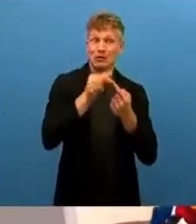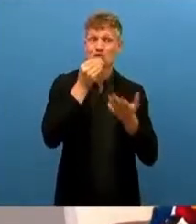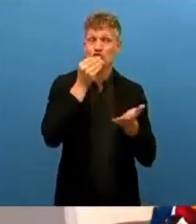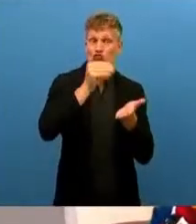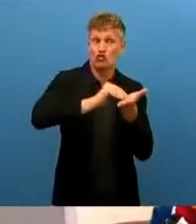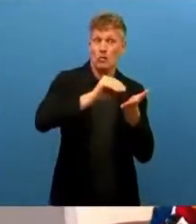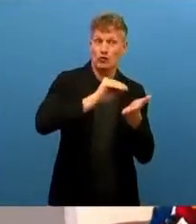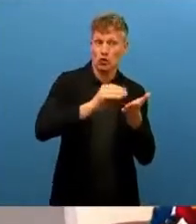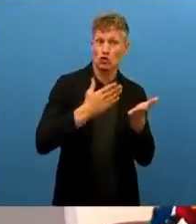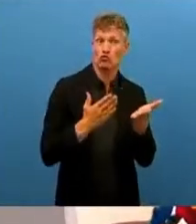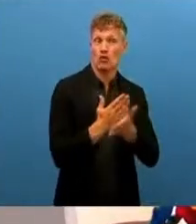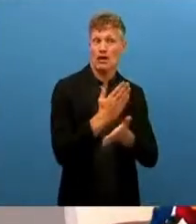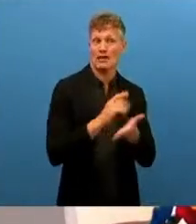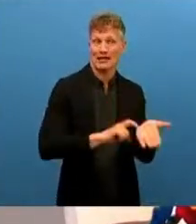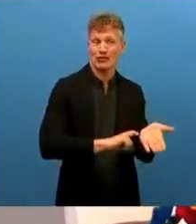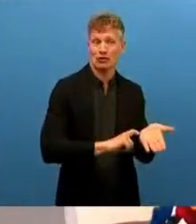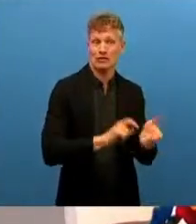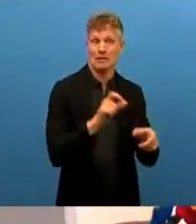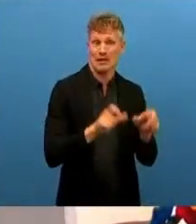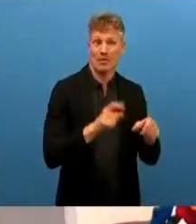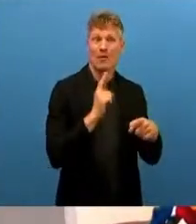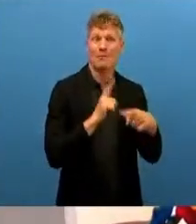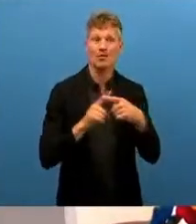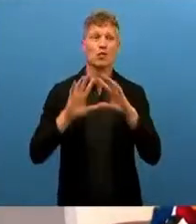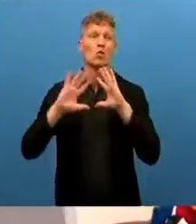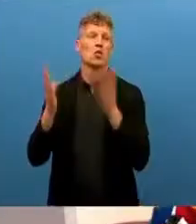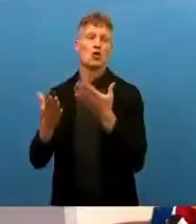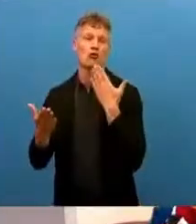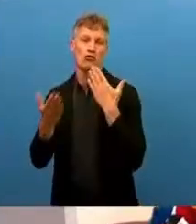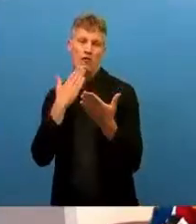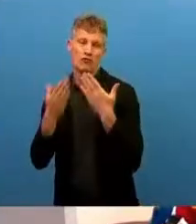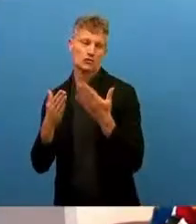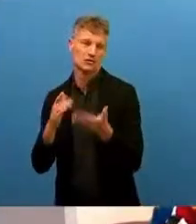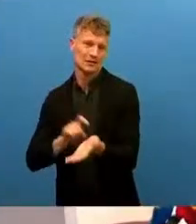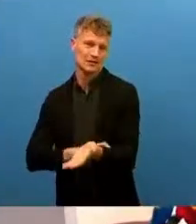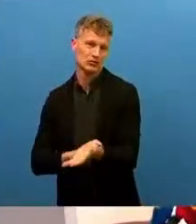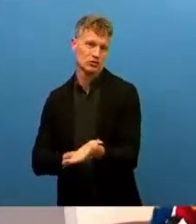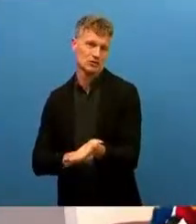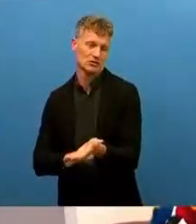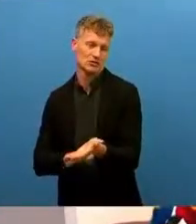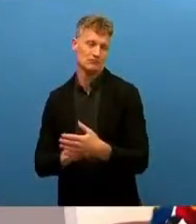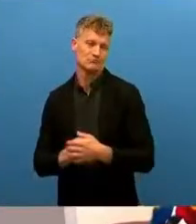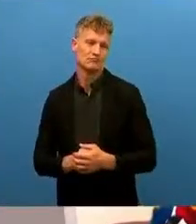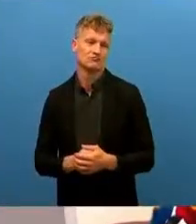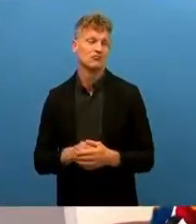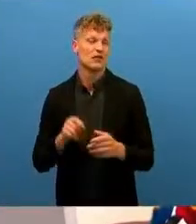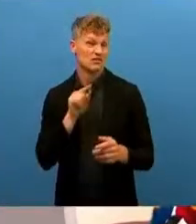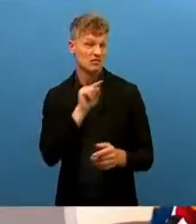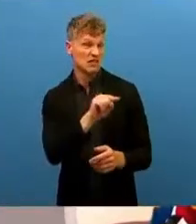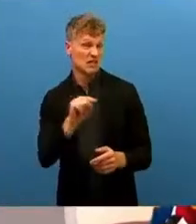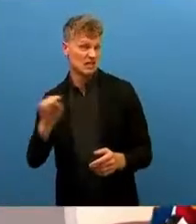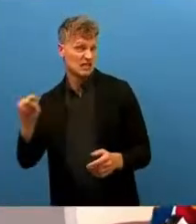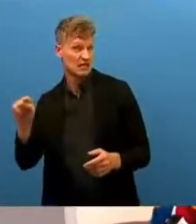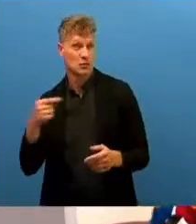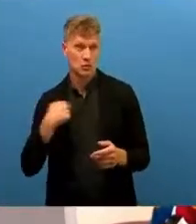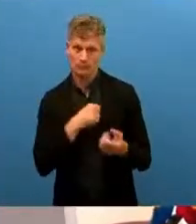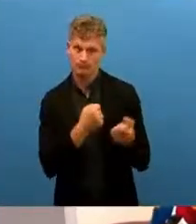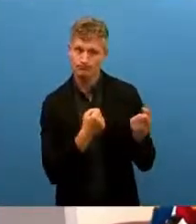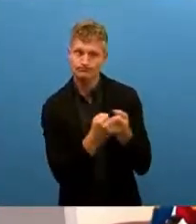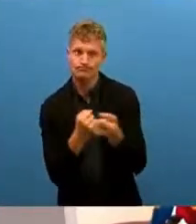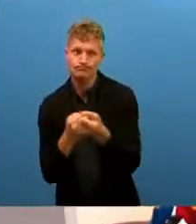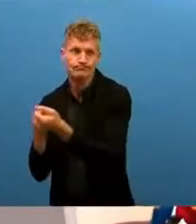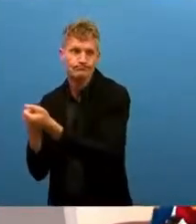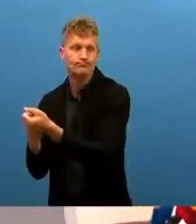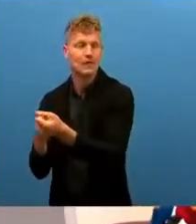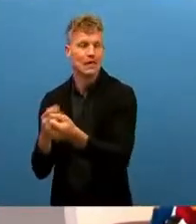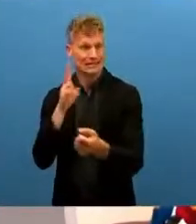Peoples and the World Conference on Indigenous Peoples. In this respect, in line with the significant transformations that we